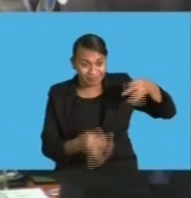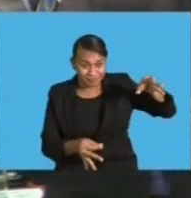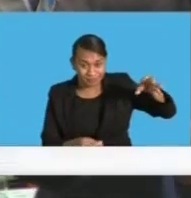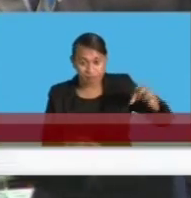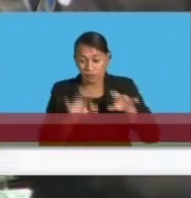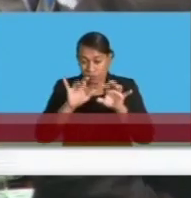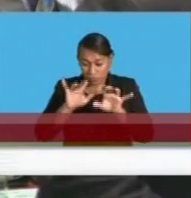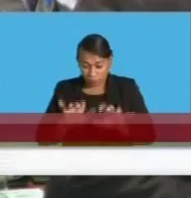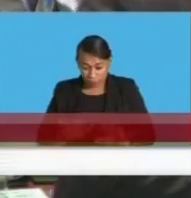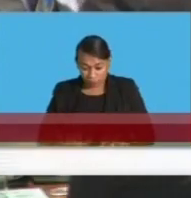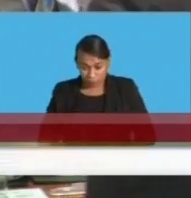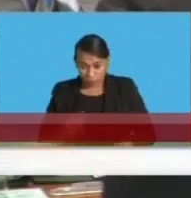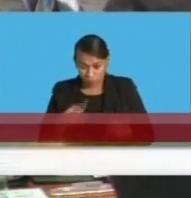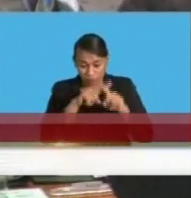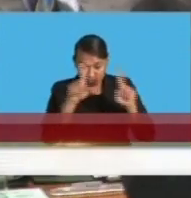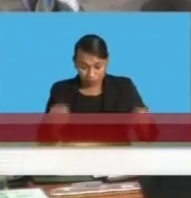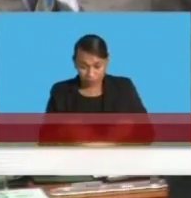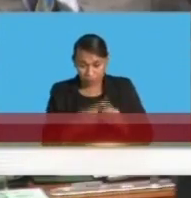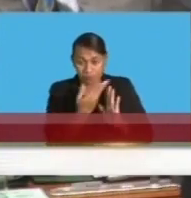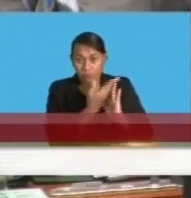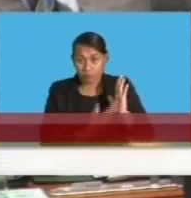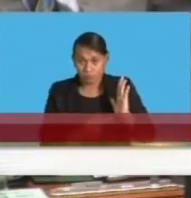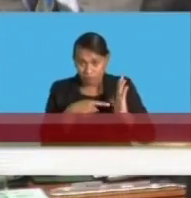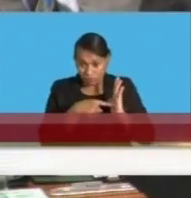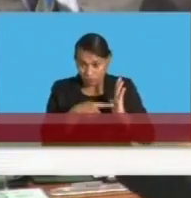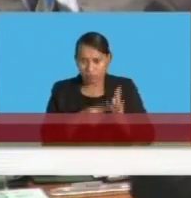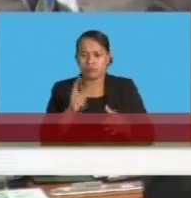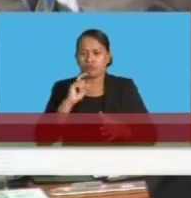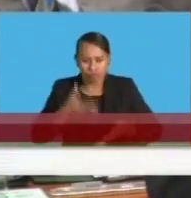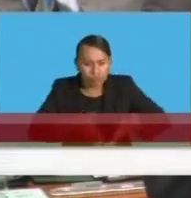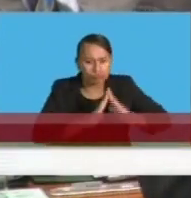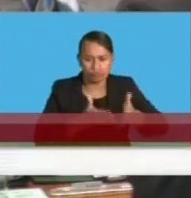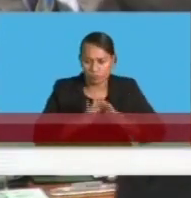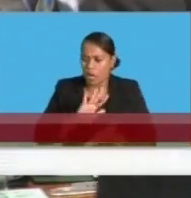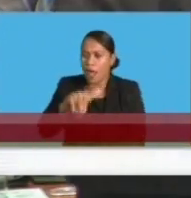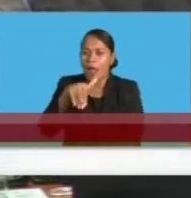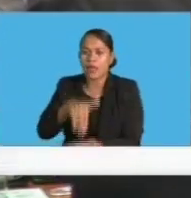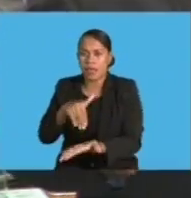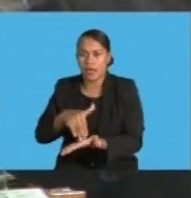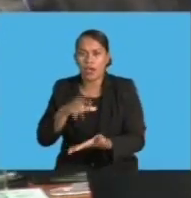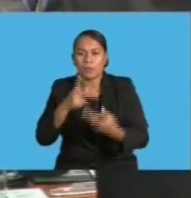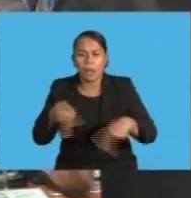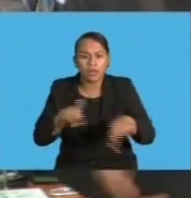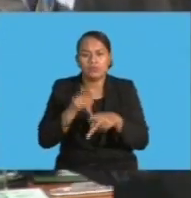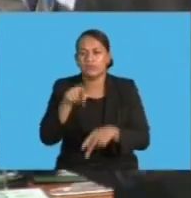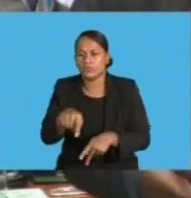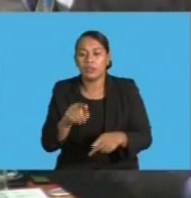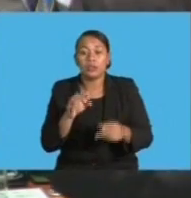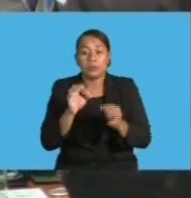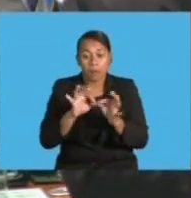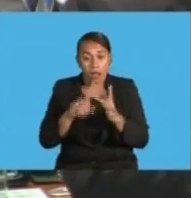That narcotics center and the bill that will come into place, this is where